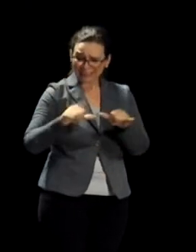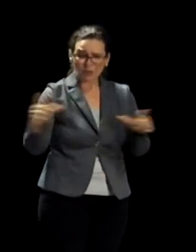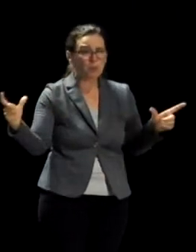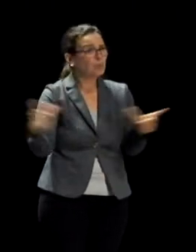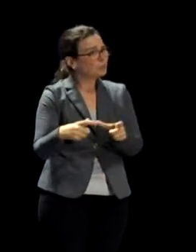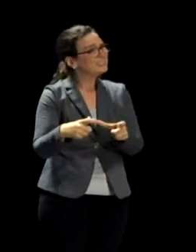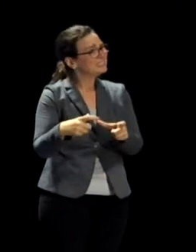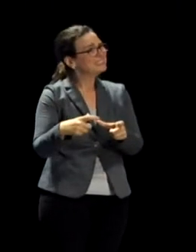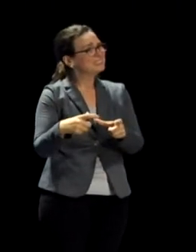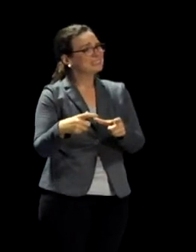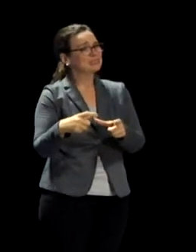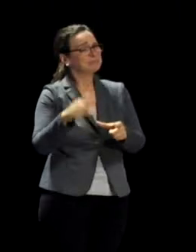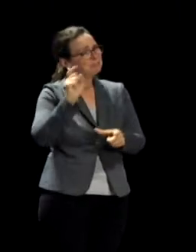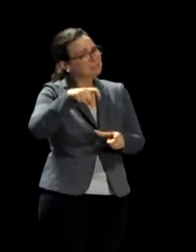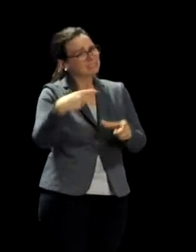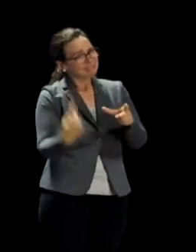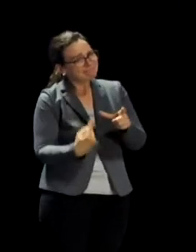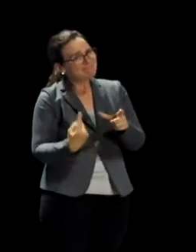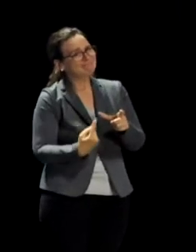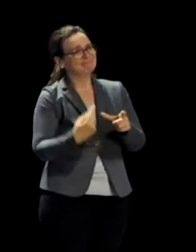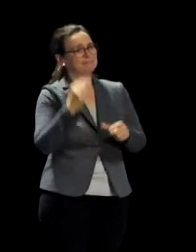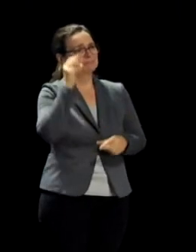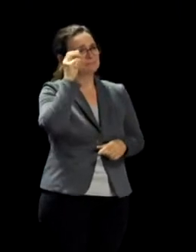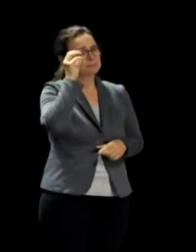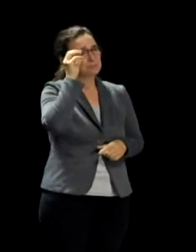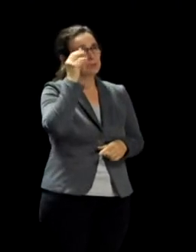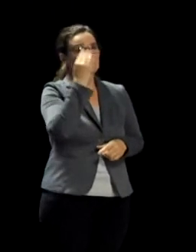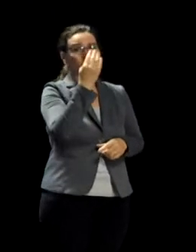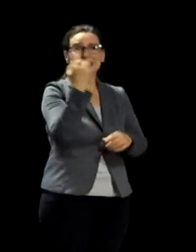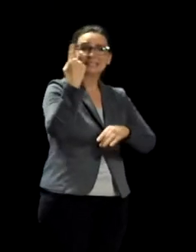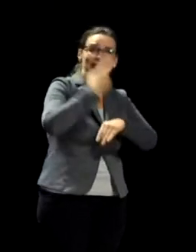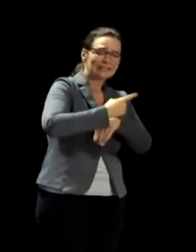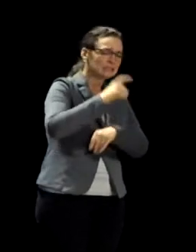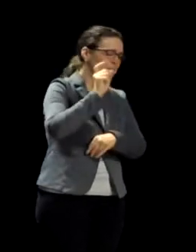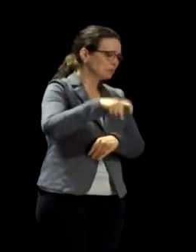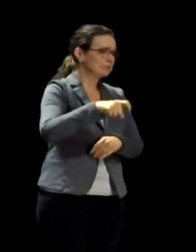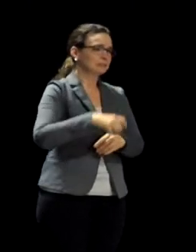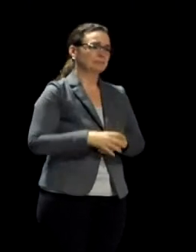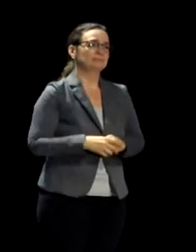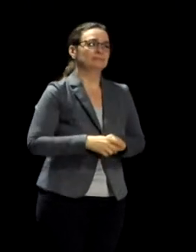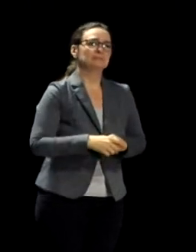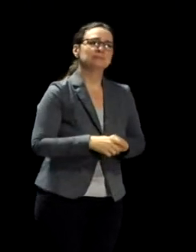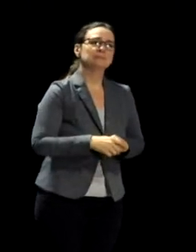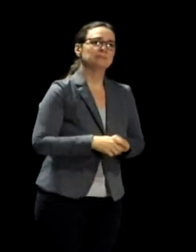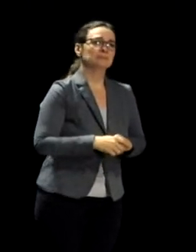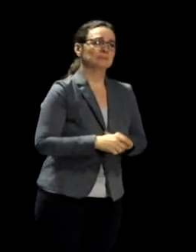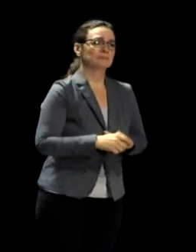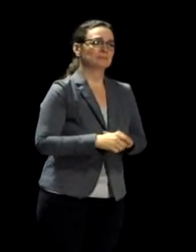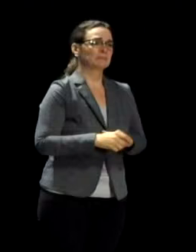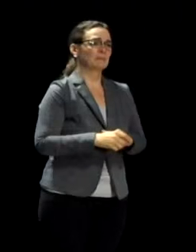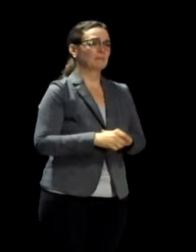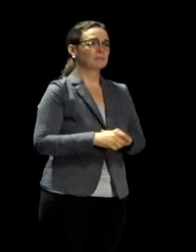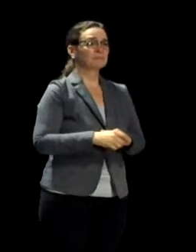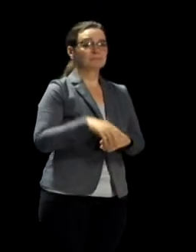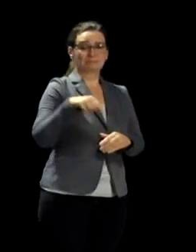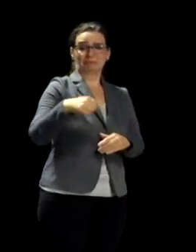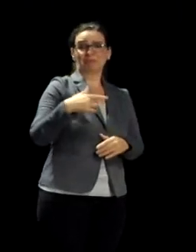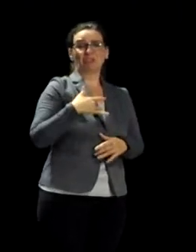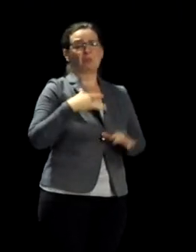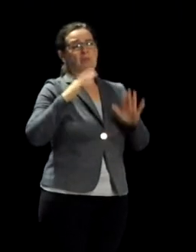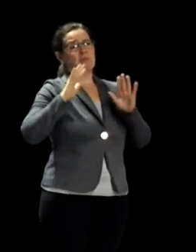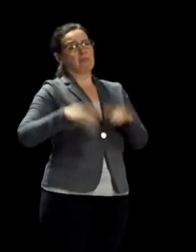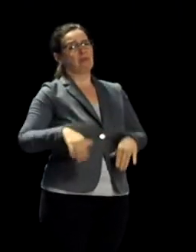party. And this puts you in serious jeopardy if these parties continue to